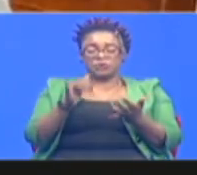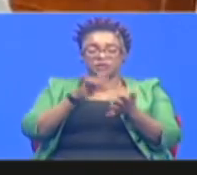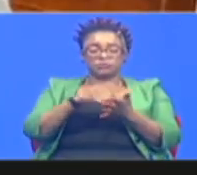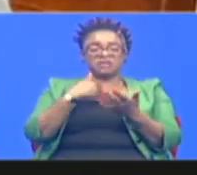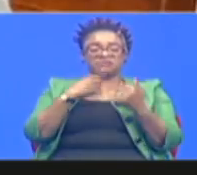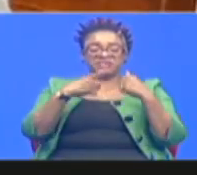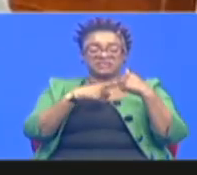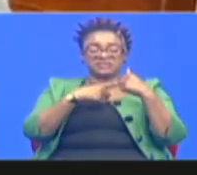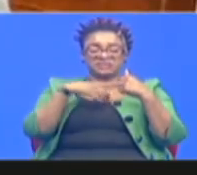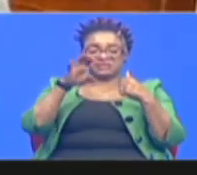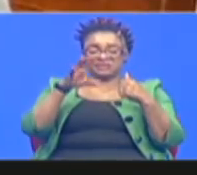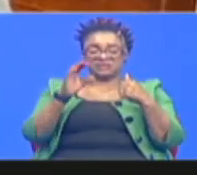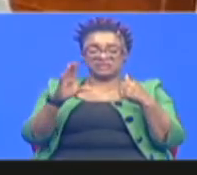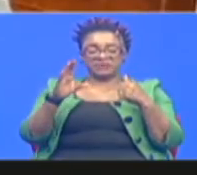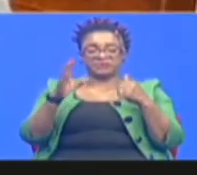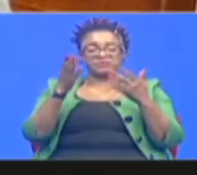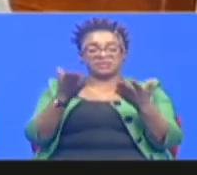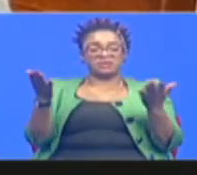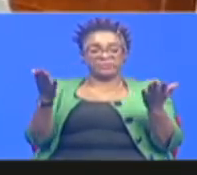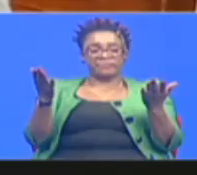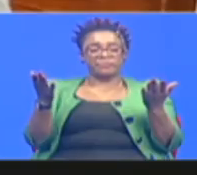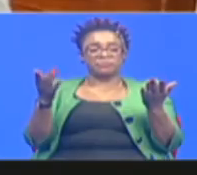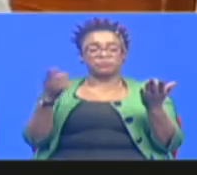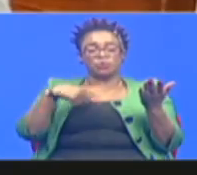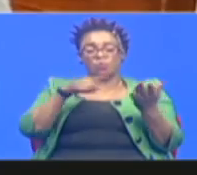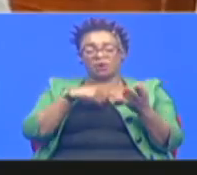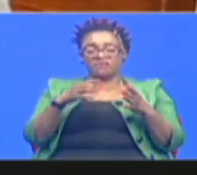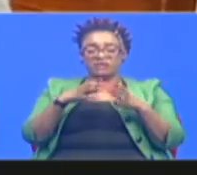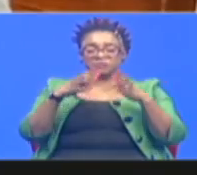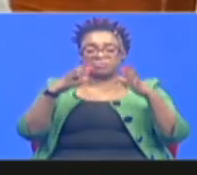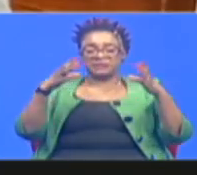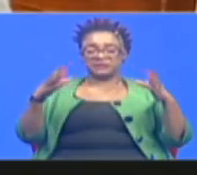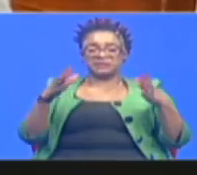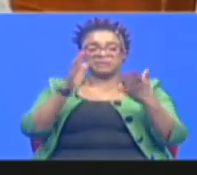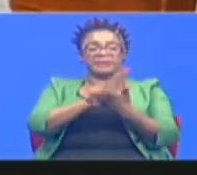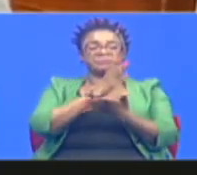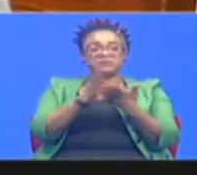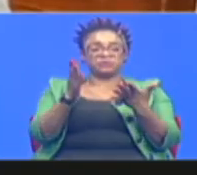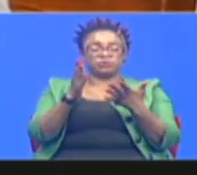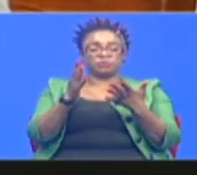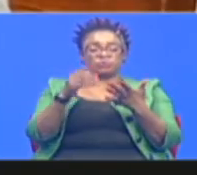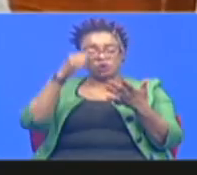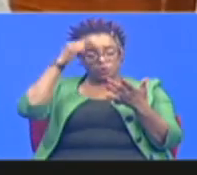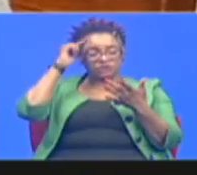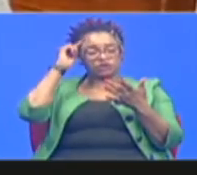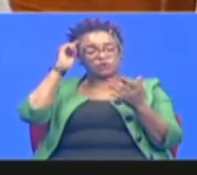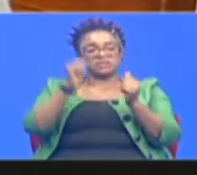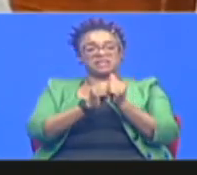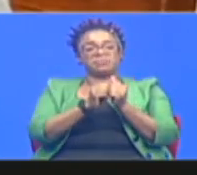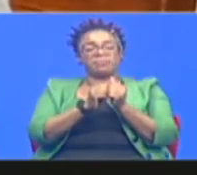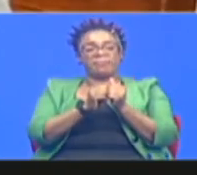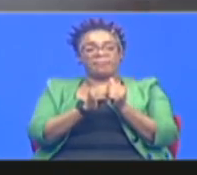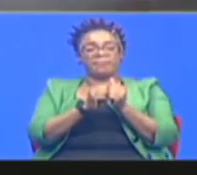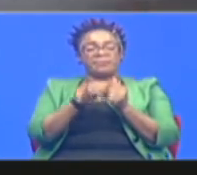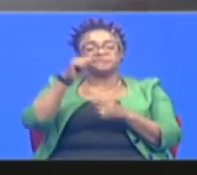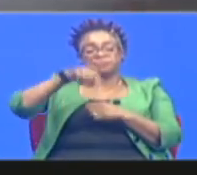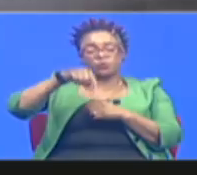CECs in place, mm-hmm. we have expanded our departments to the original 10. And the quorum